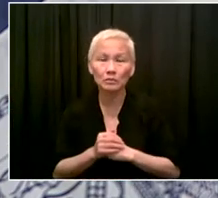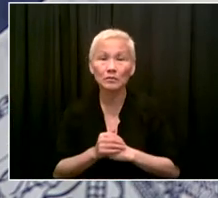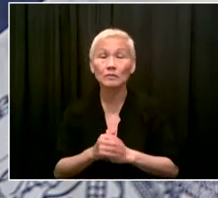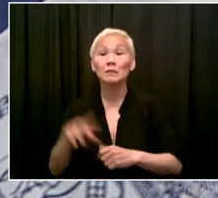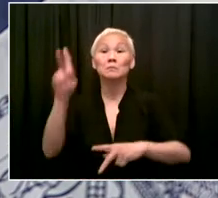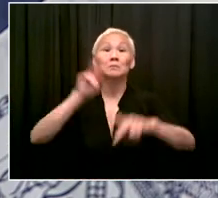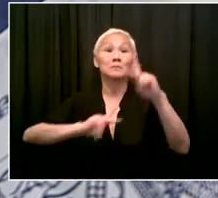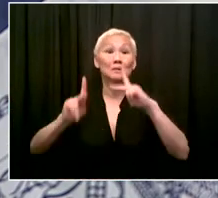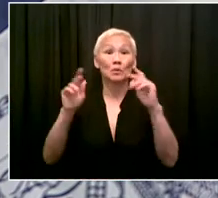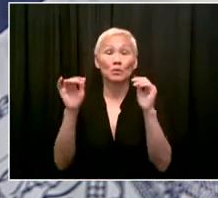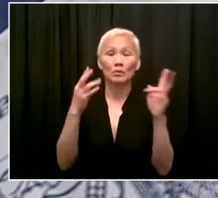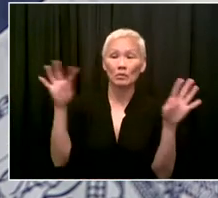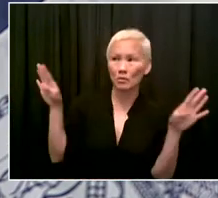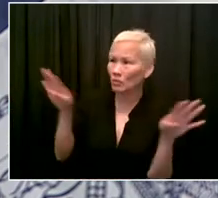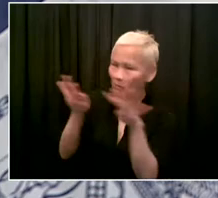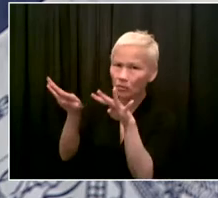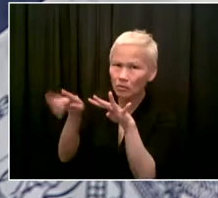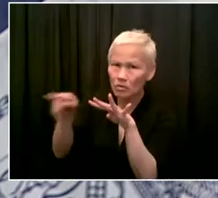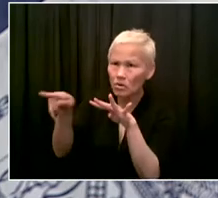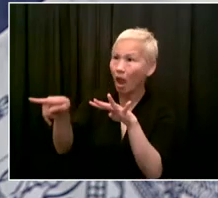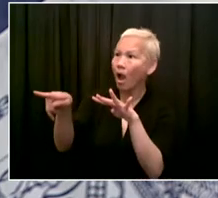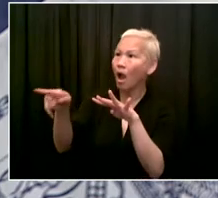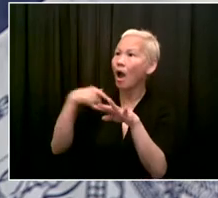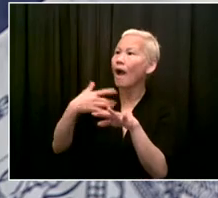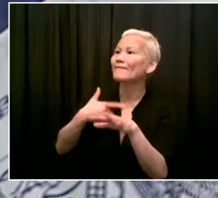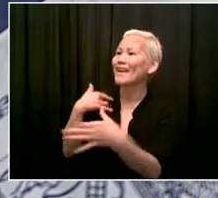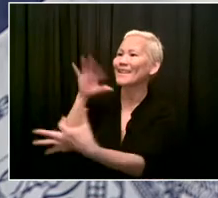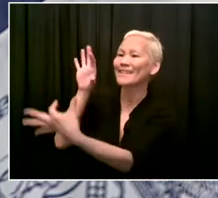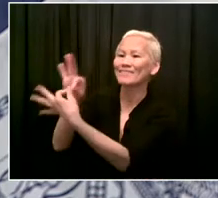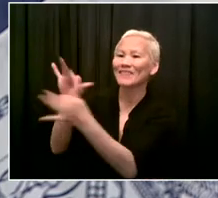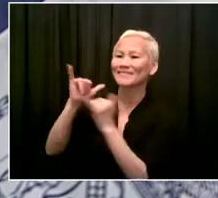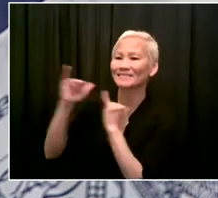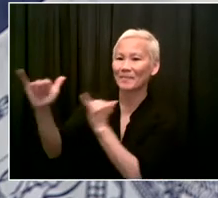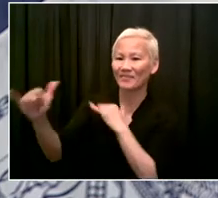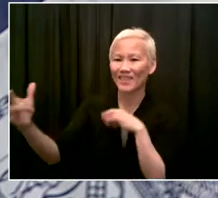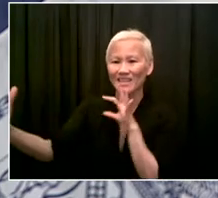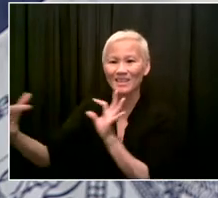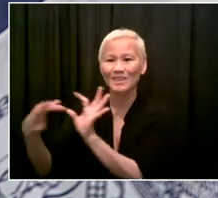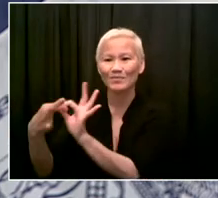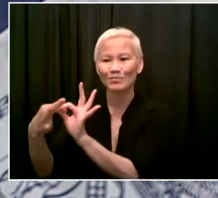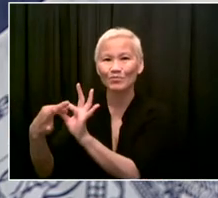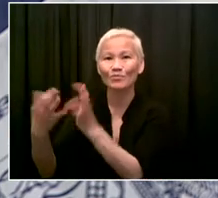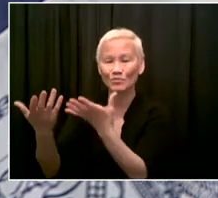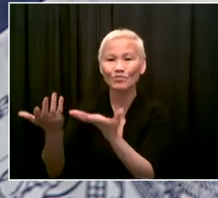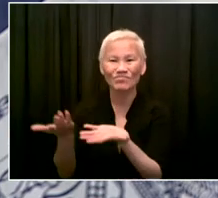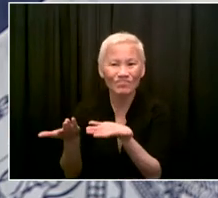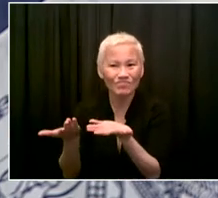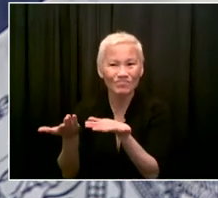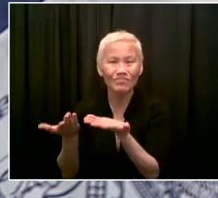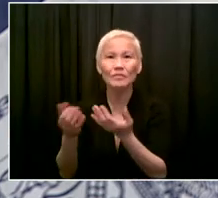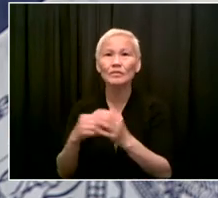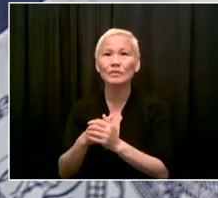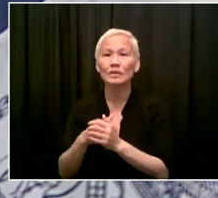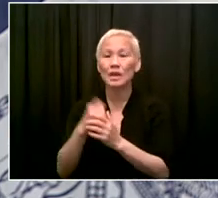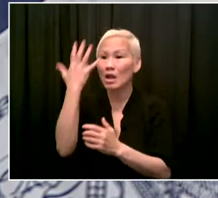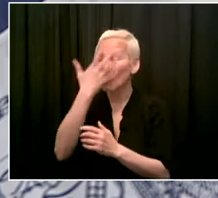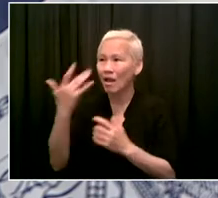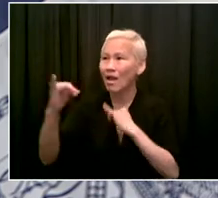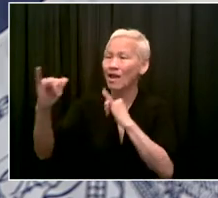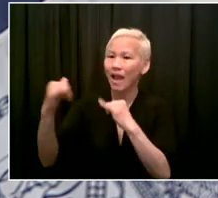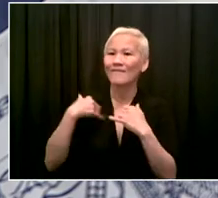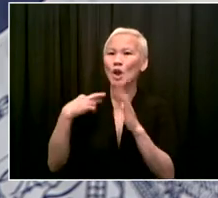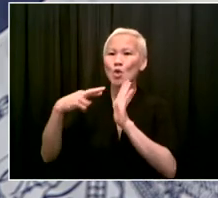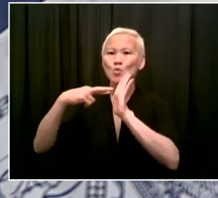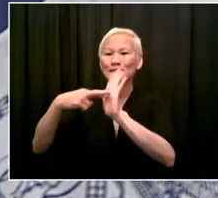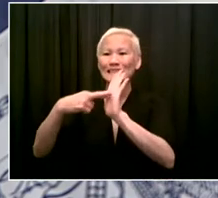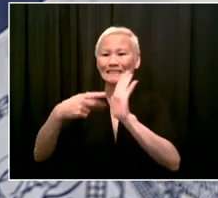with them, people from their community, you know, their borough, people who look like them. It's part of refreshing democracy to